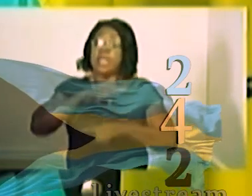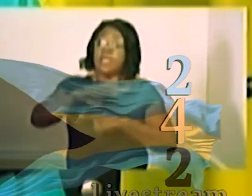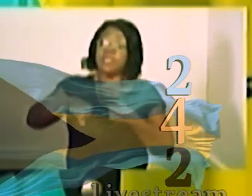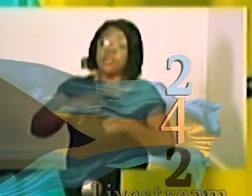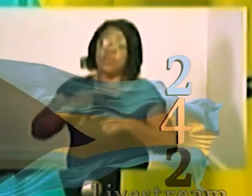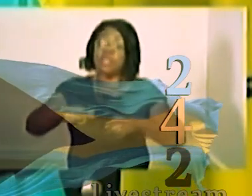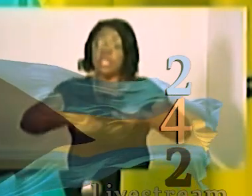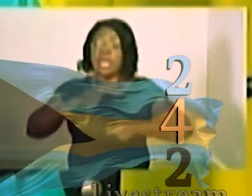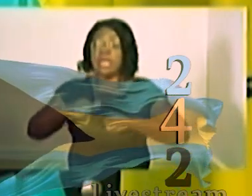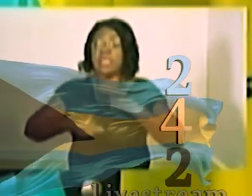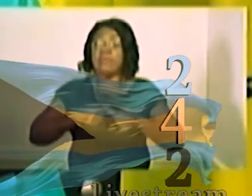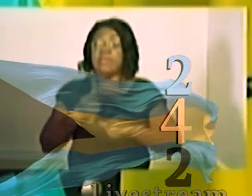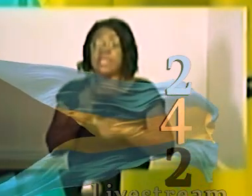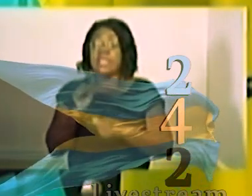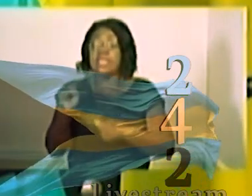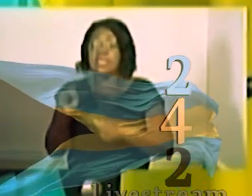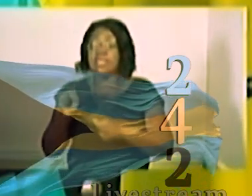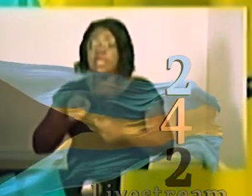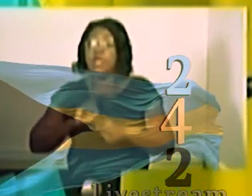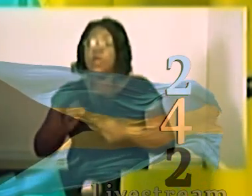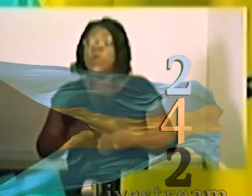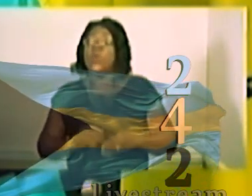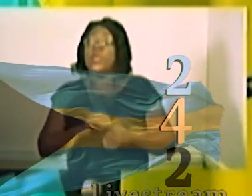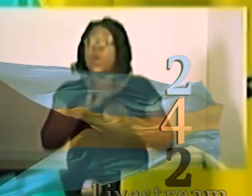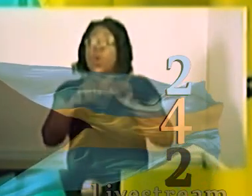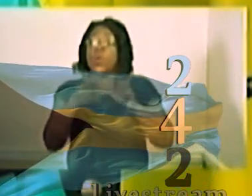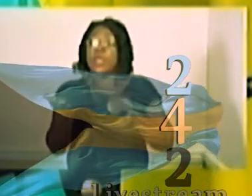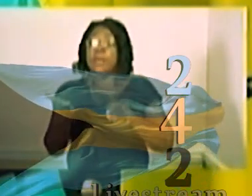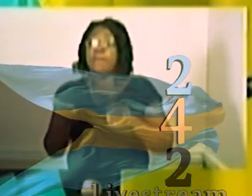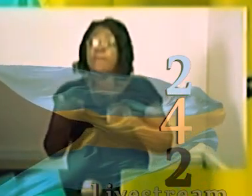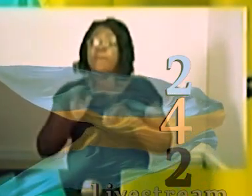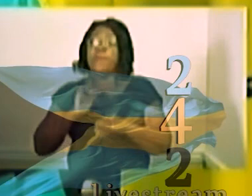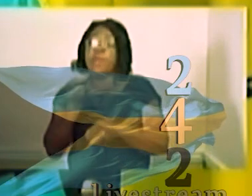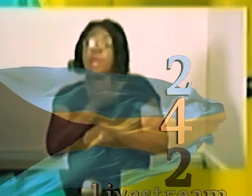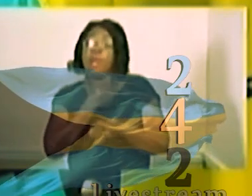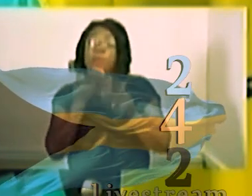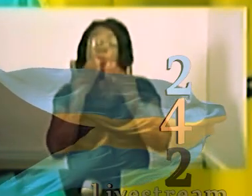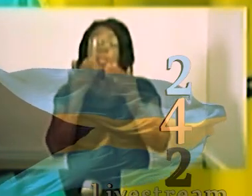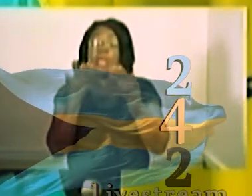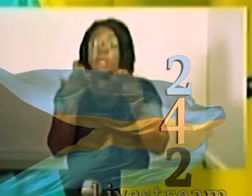operations. We owe them our gratitude.